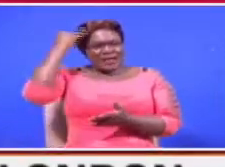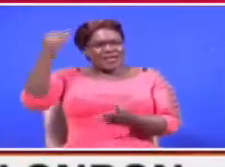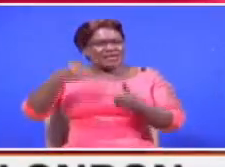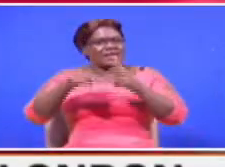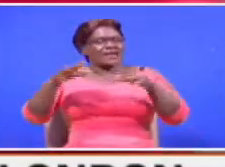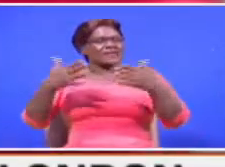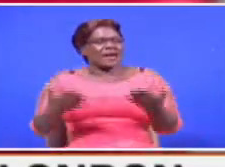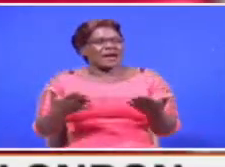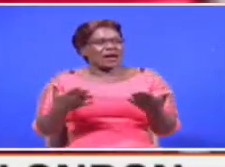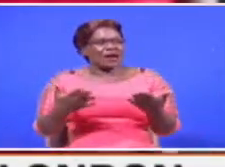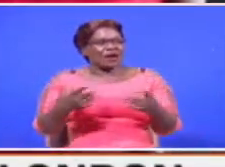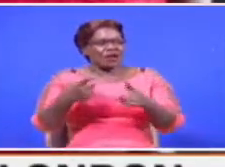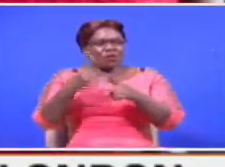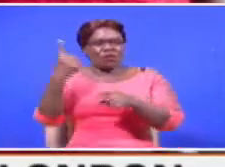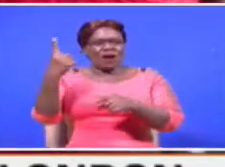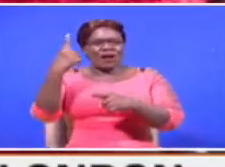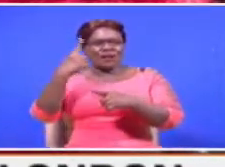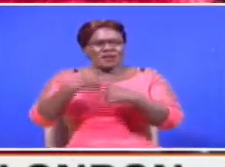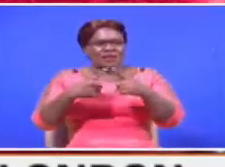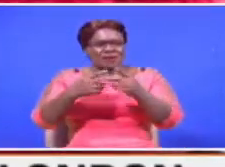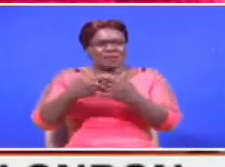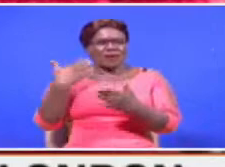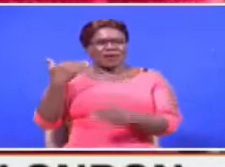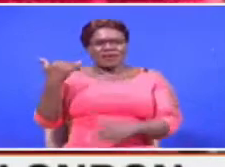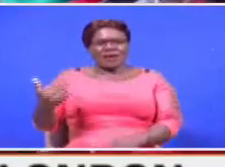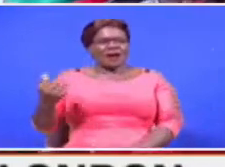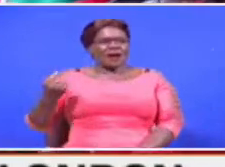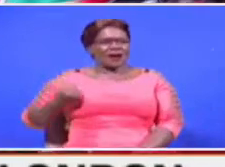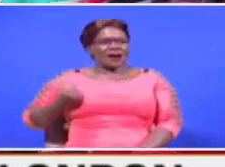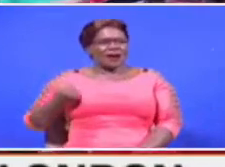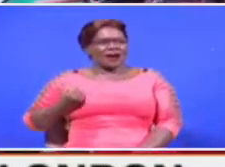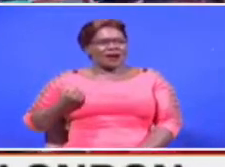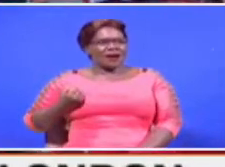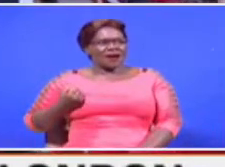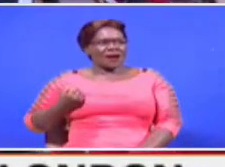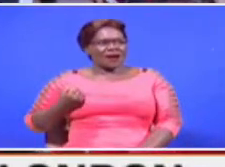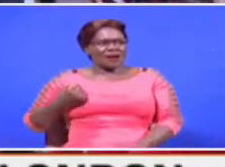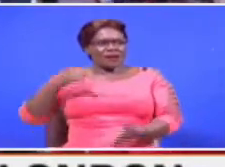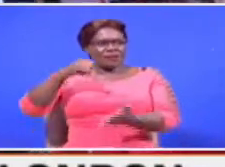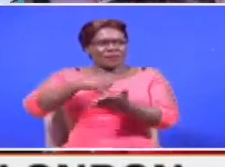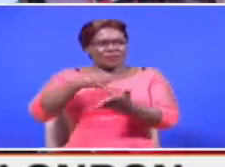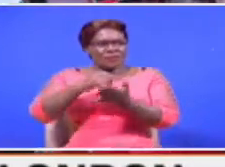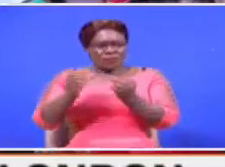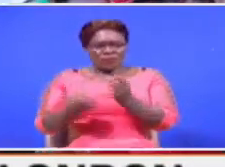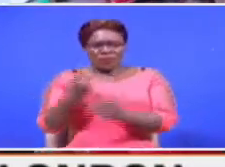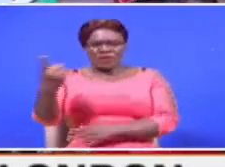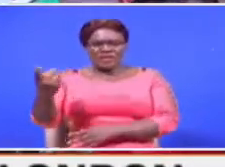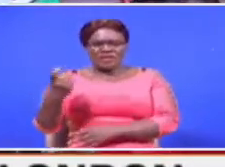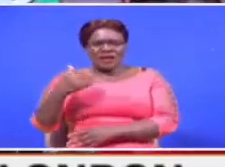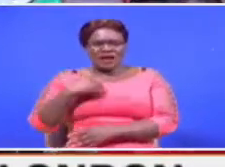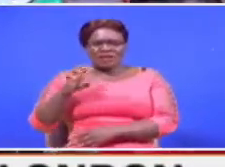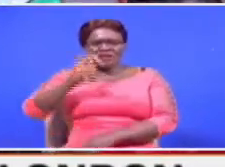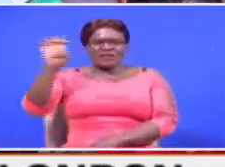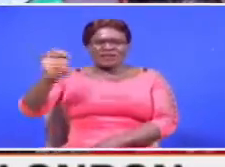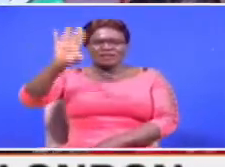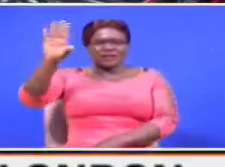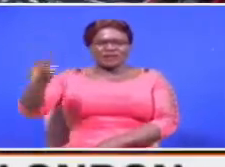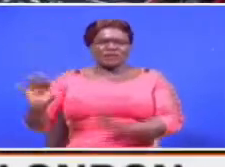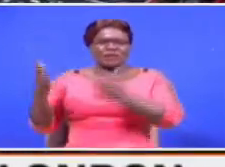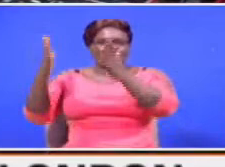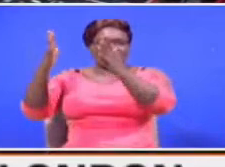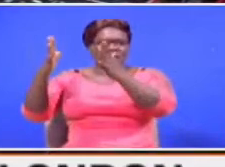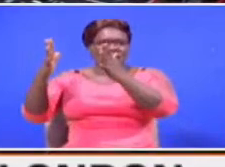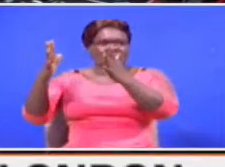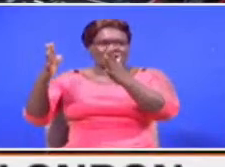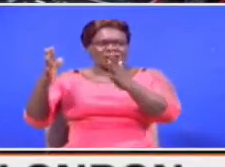event, held for nearly a decade, is this young lady who tapped into the growing need to have an East African event